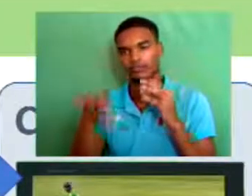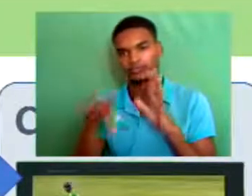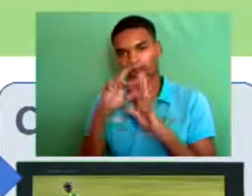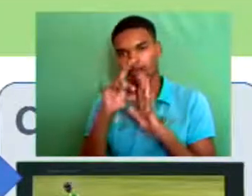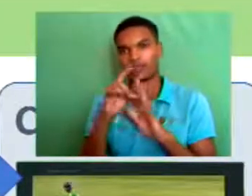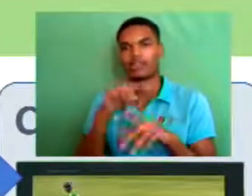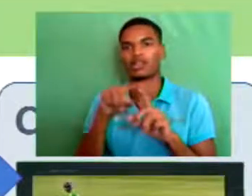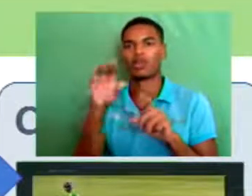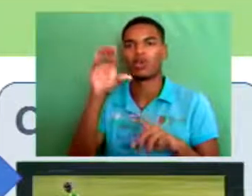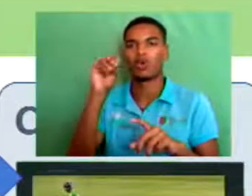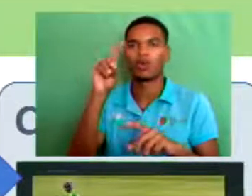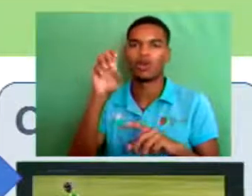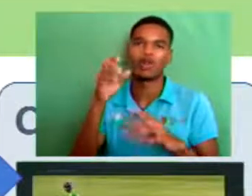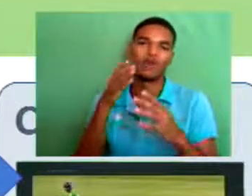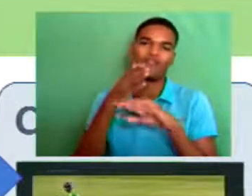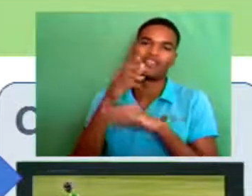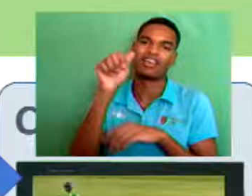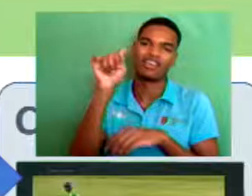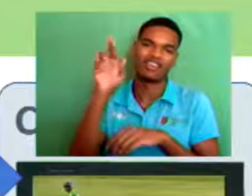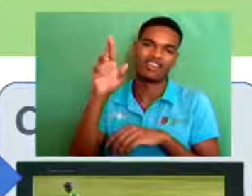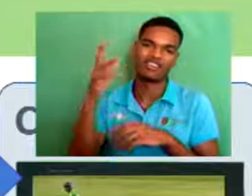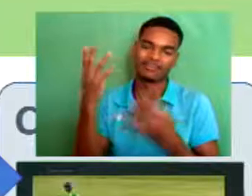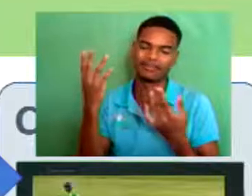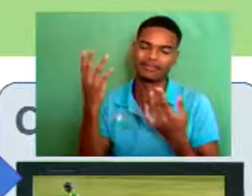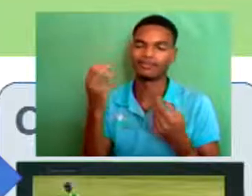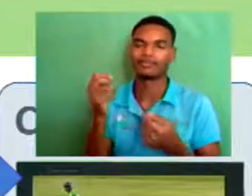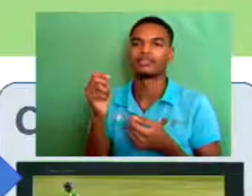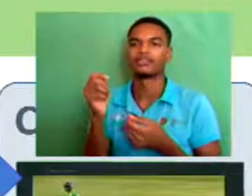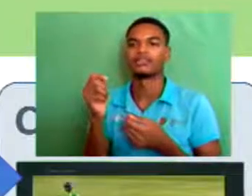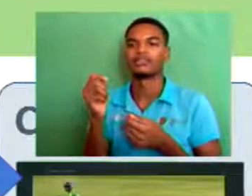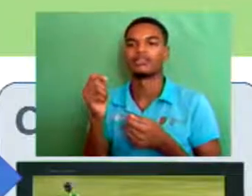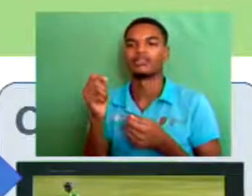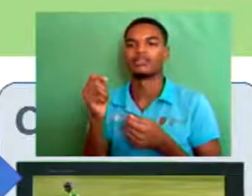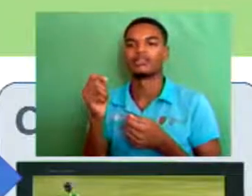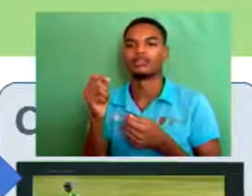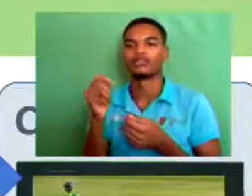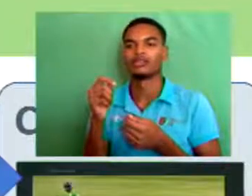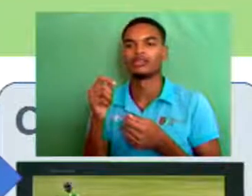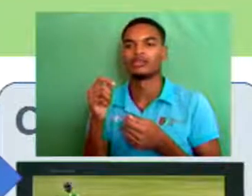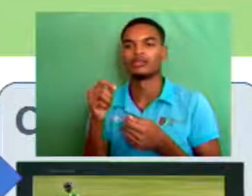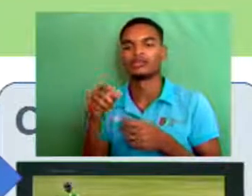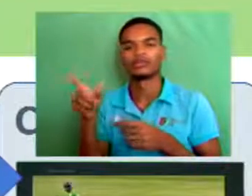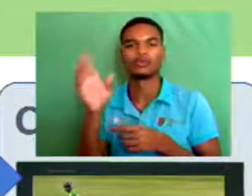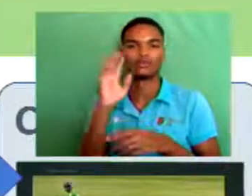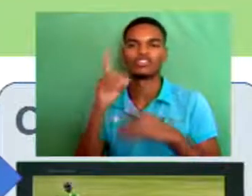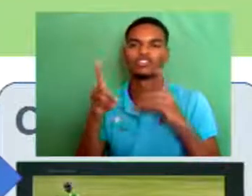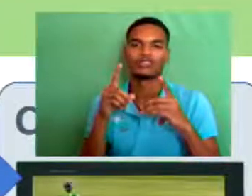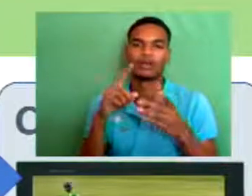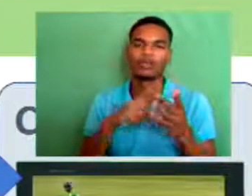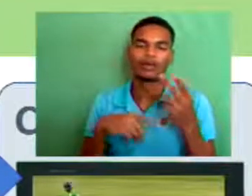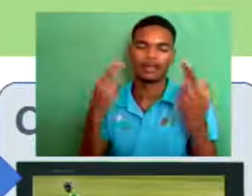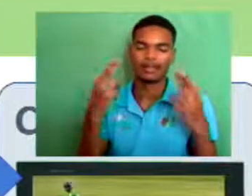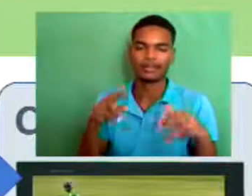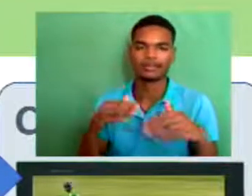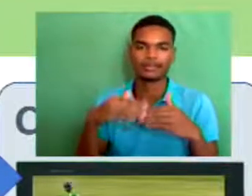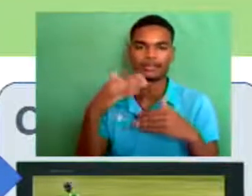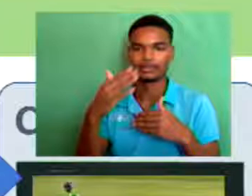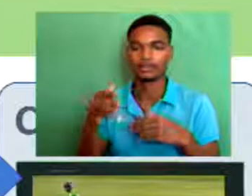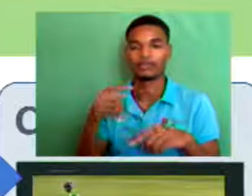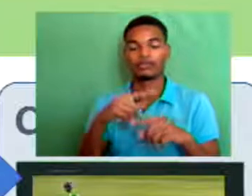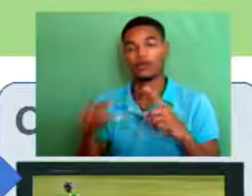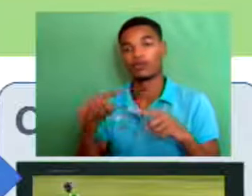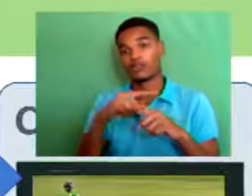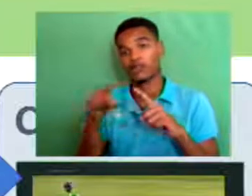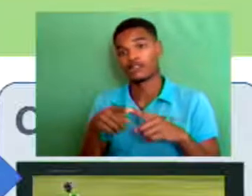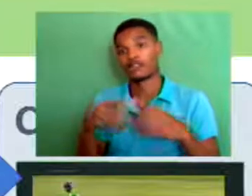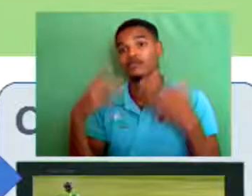skip all this. Our friends at Treveni and Enesys would be much more elegant in describing what happens next, and NEEM, of course. But at the end of